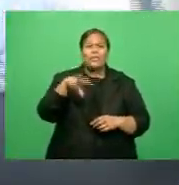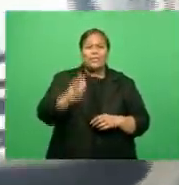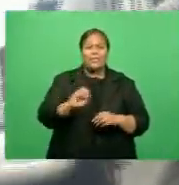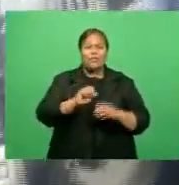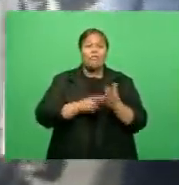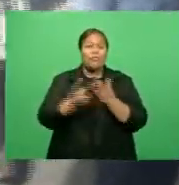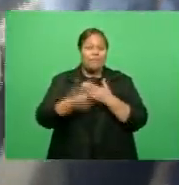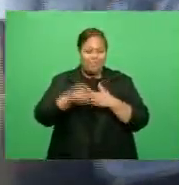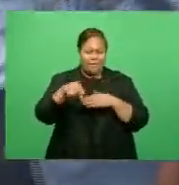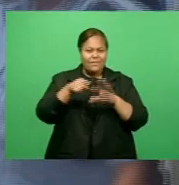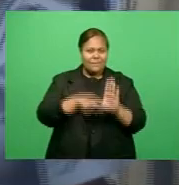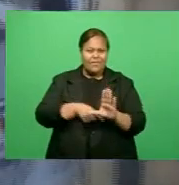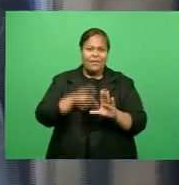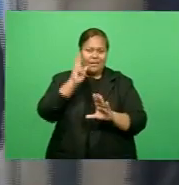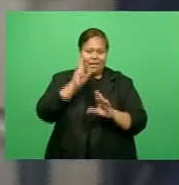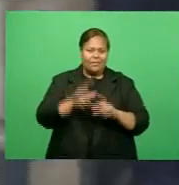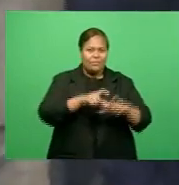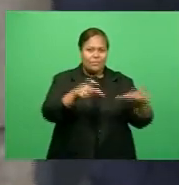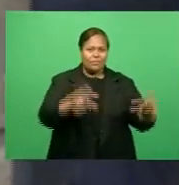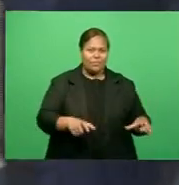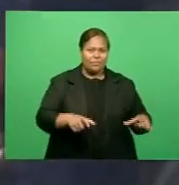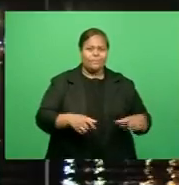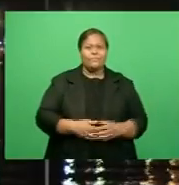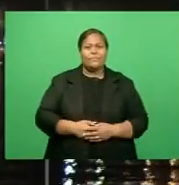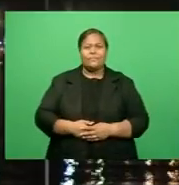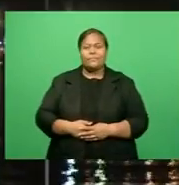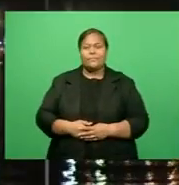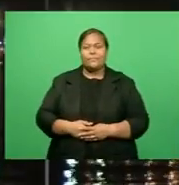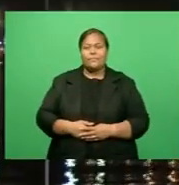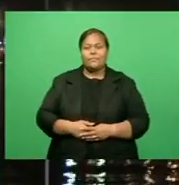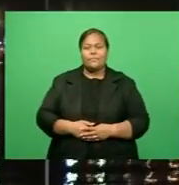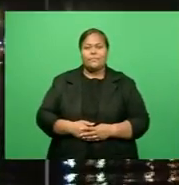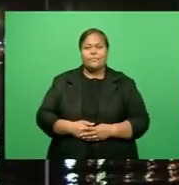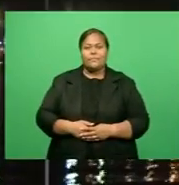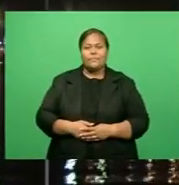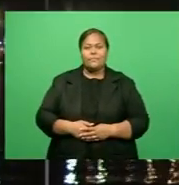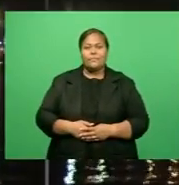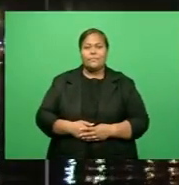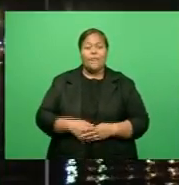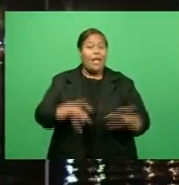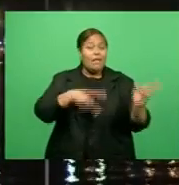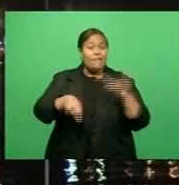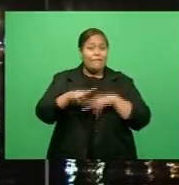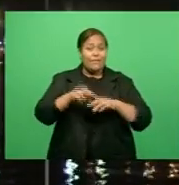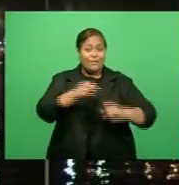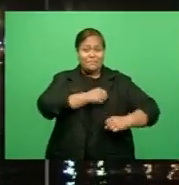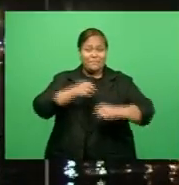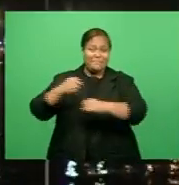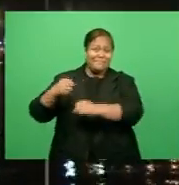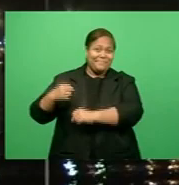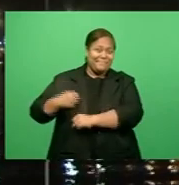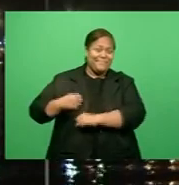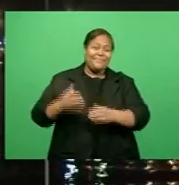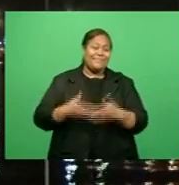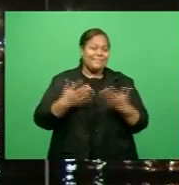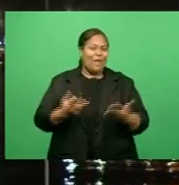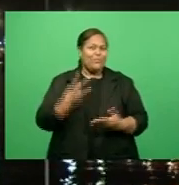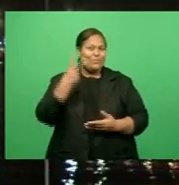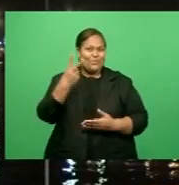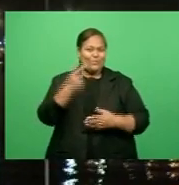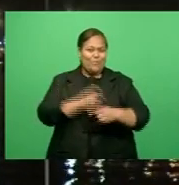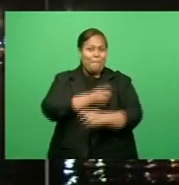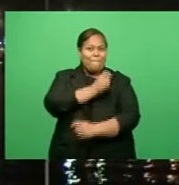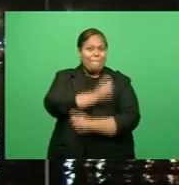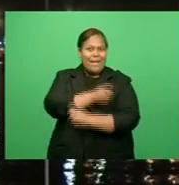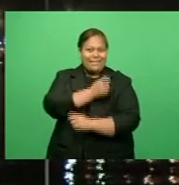year. Apiniso Ndobo, FBC News. The Republic of Fiji Military Forces now has 2 brass bands